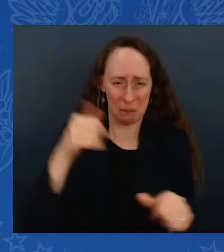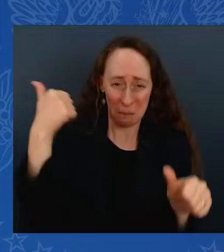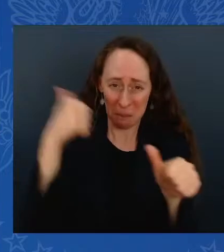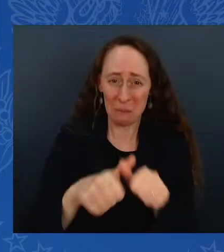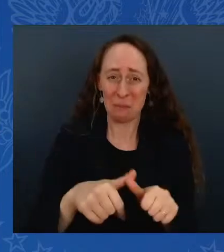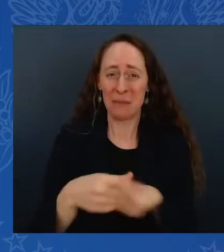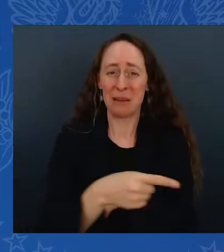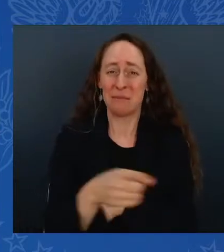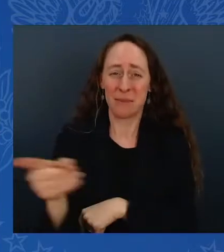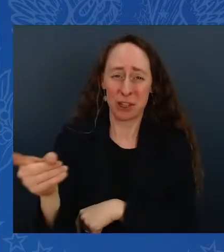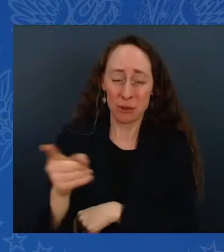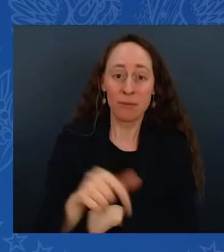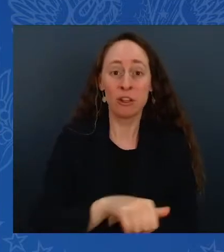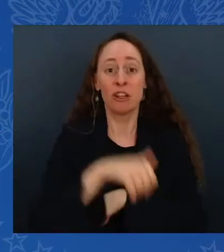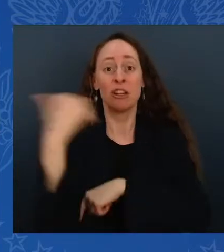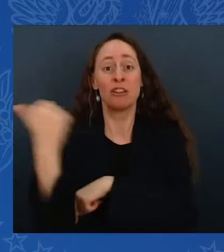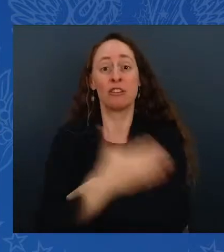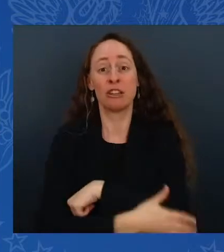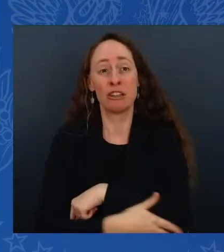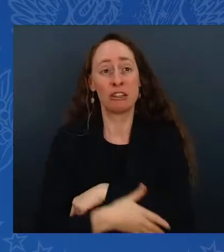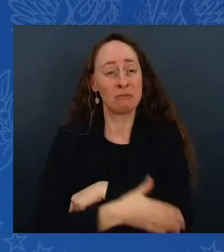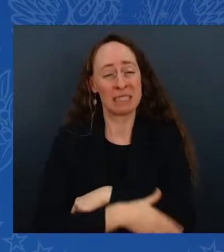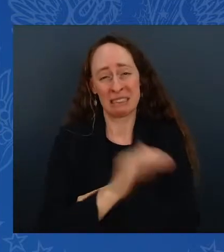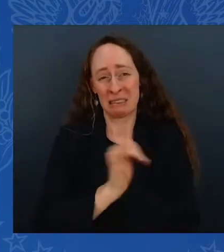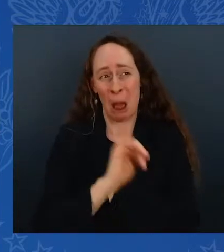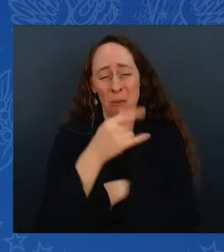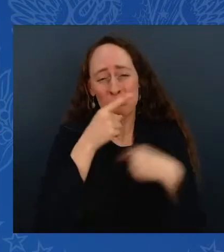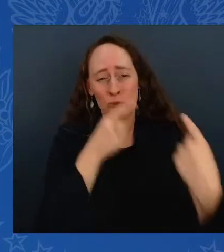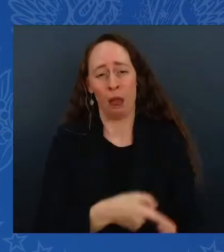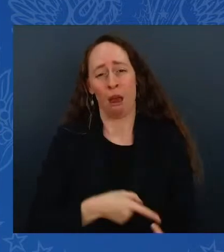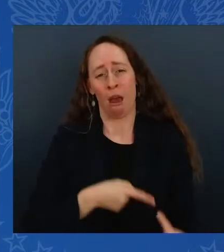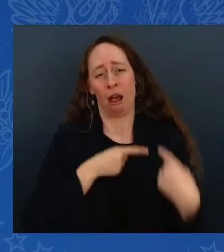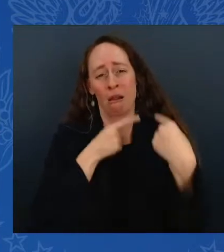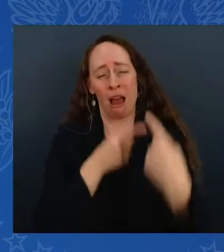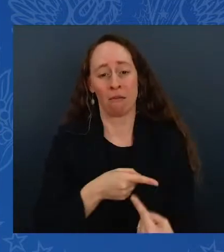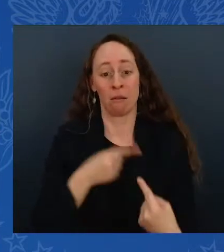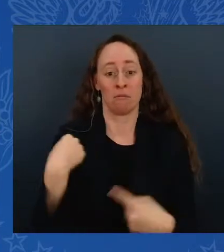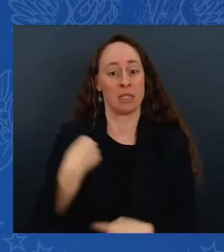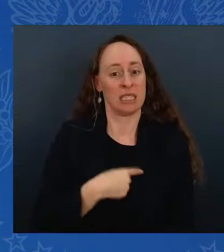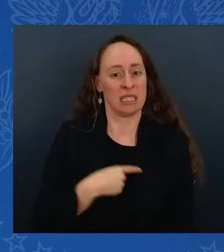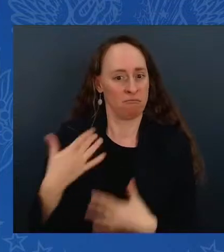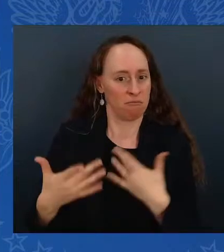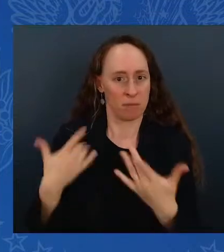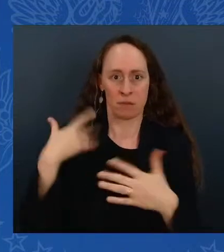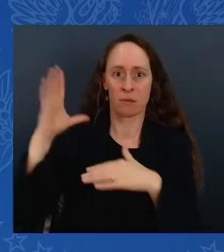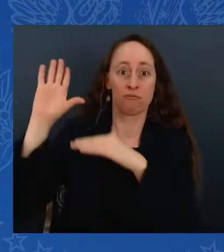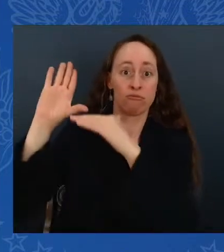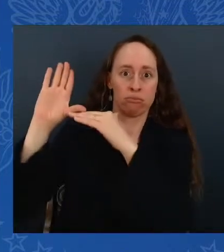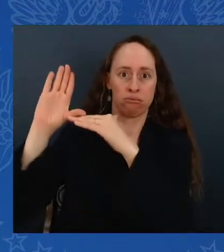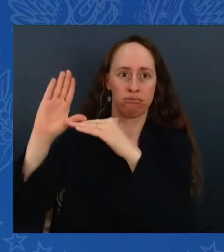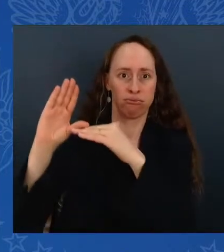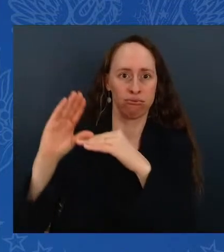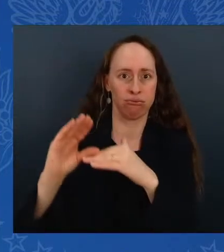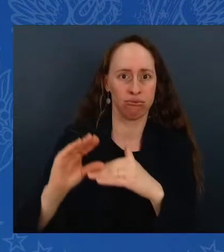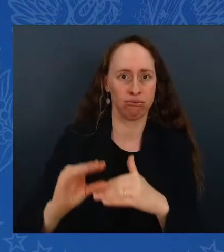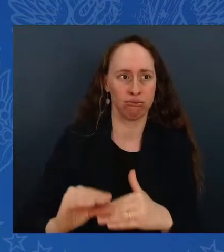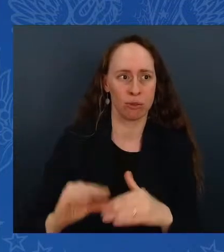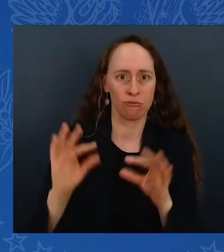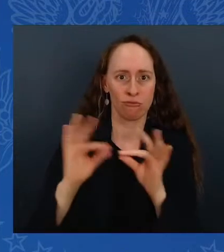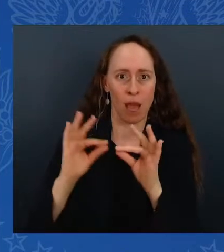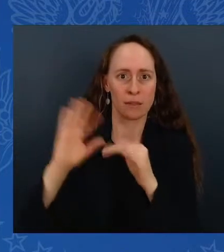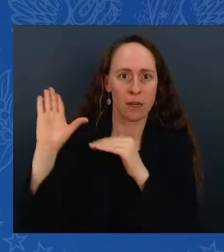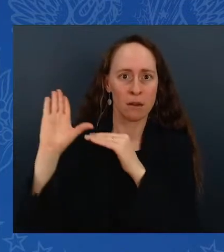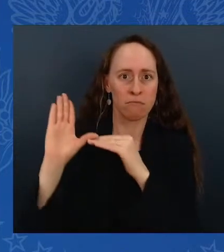But now inflation is coming down in the United States. The fact is, it's come down faster and lower than almost any